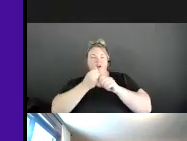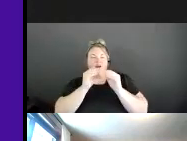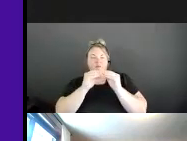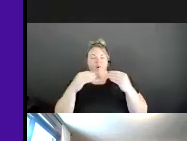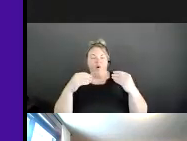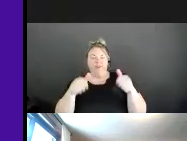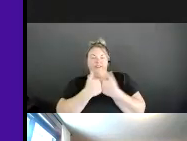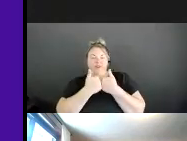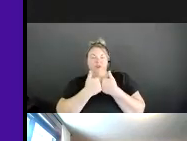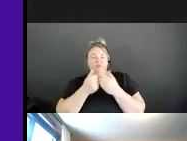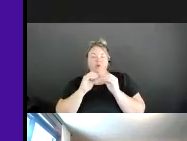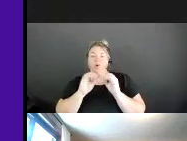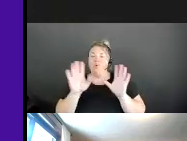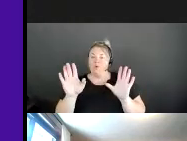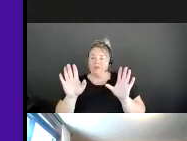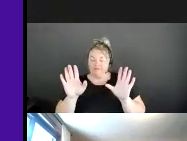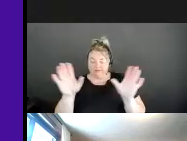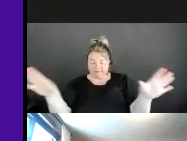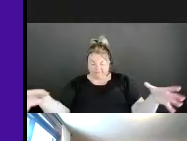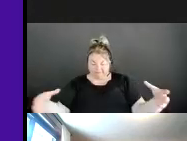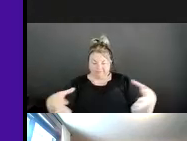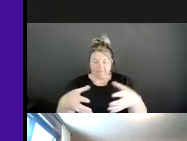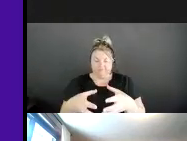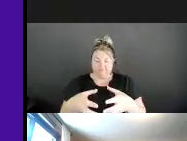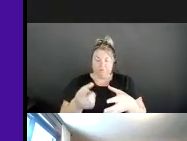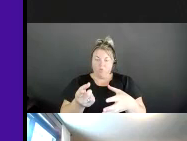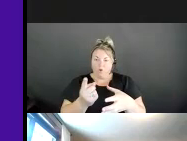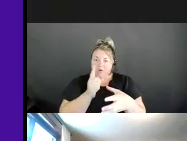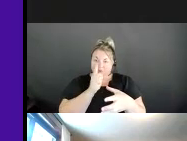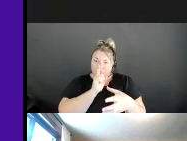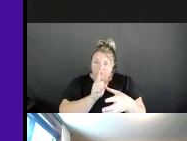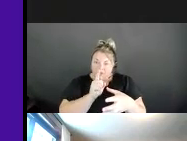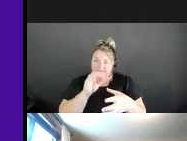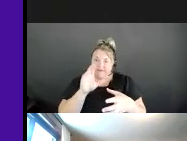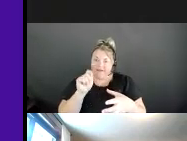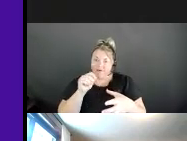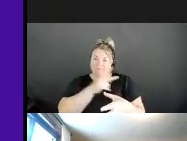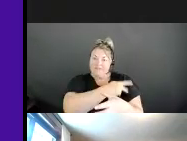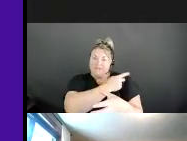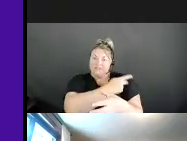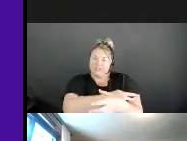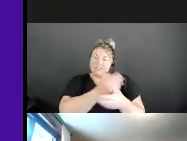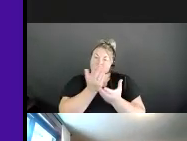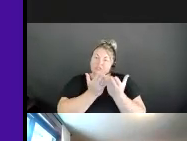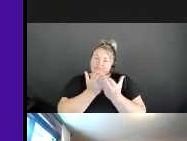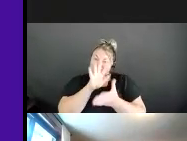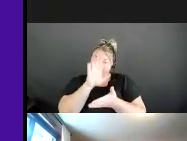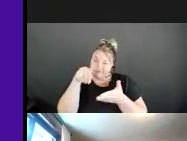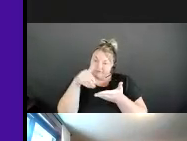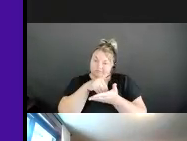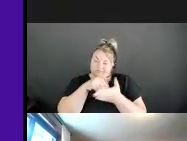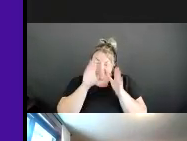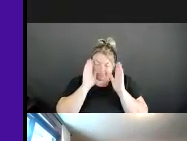done is moved all of that together into one real outpatient services chapter that will hopefully make things a little